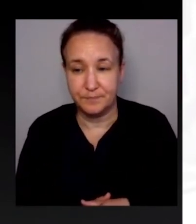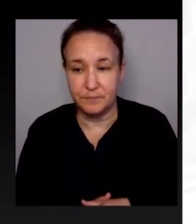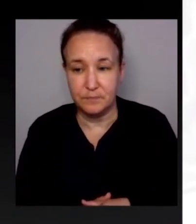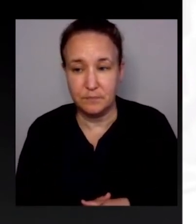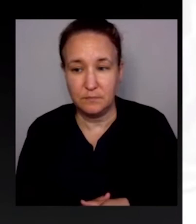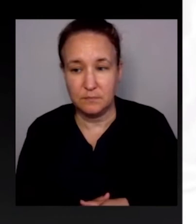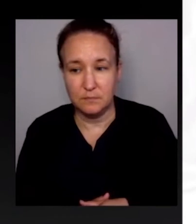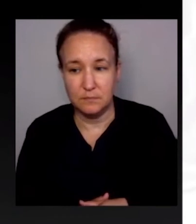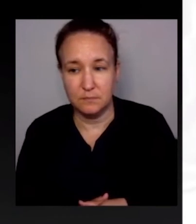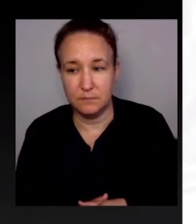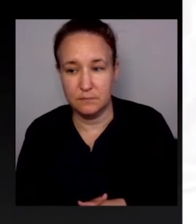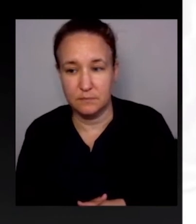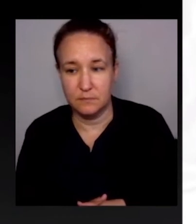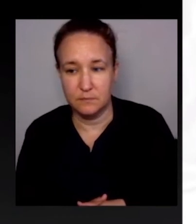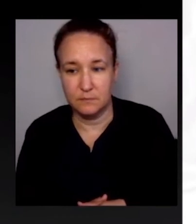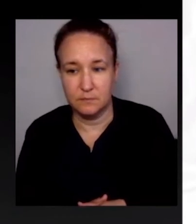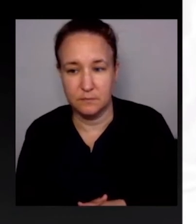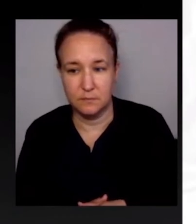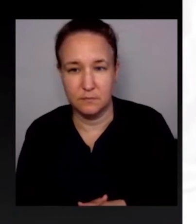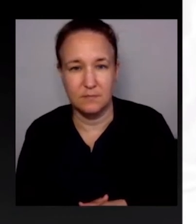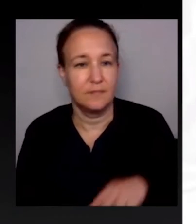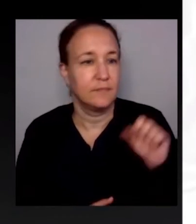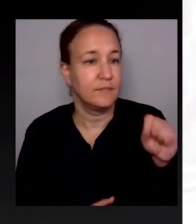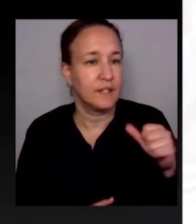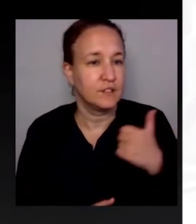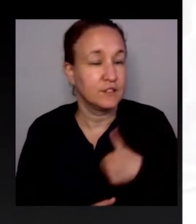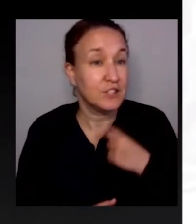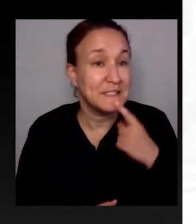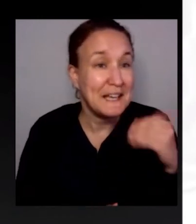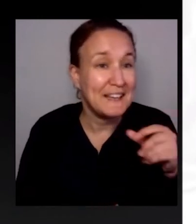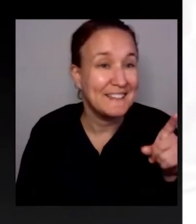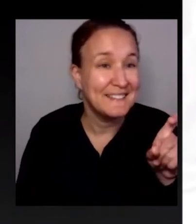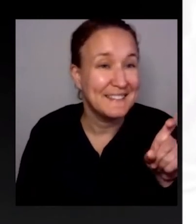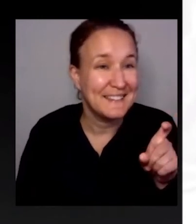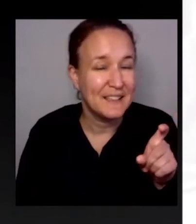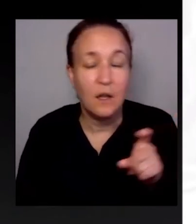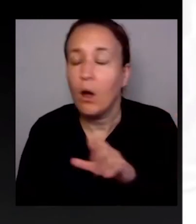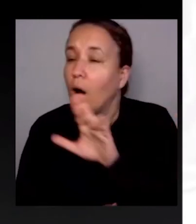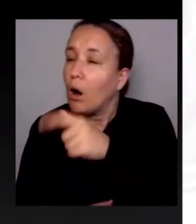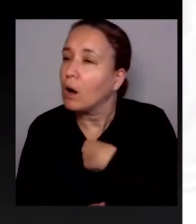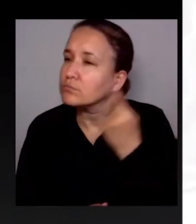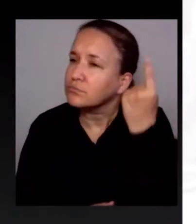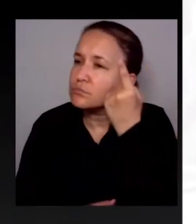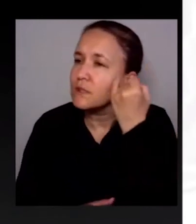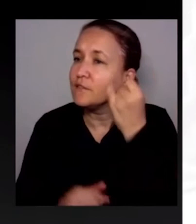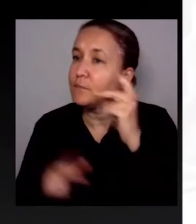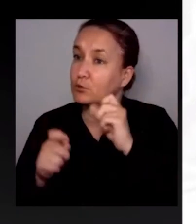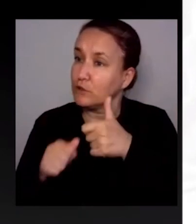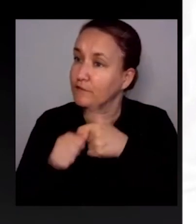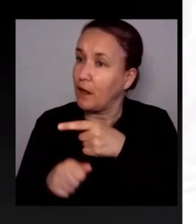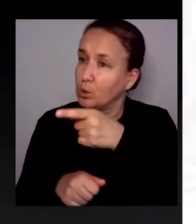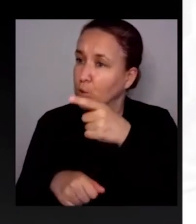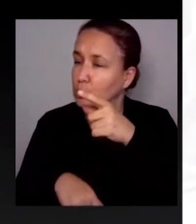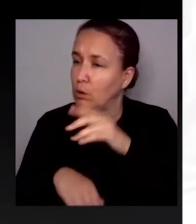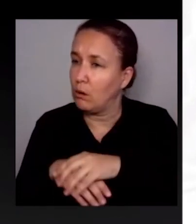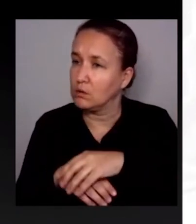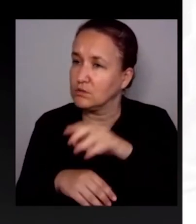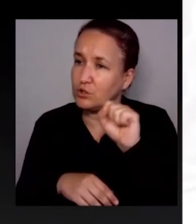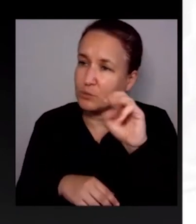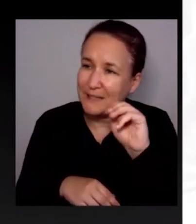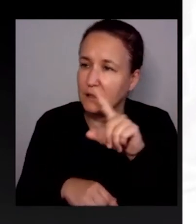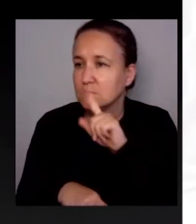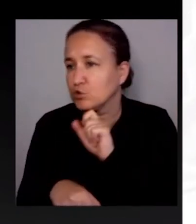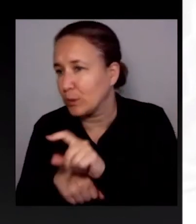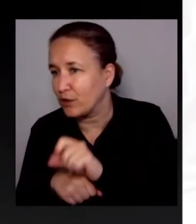Yep. Sorry, say that again. I was just wondering if people ought to follow up with you on whether it's Twitter